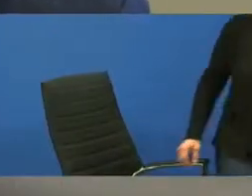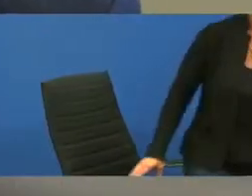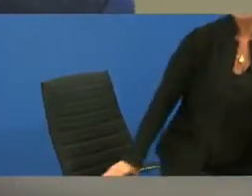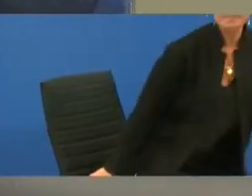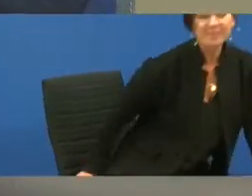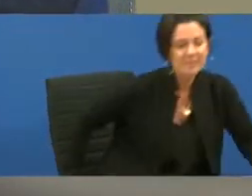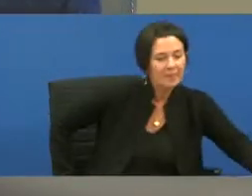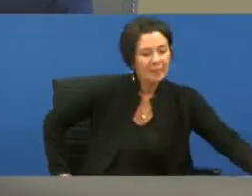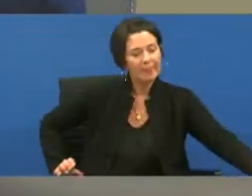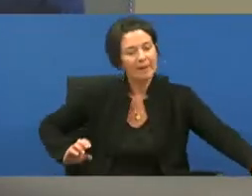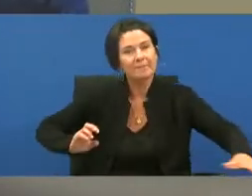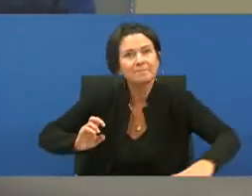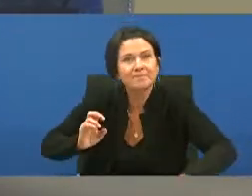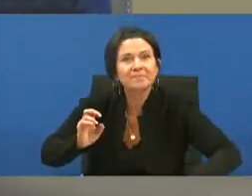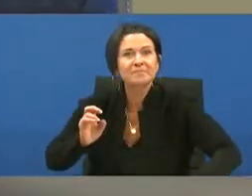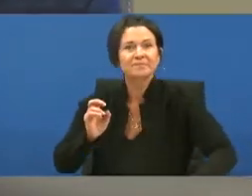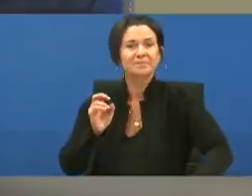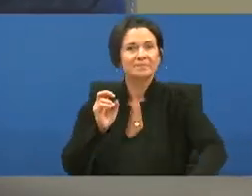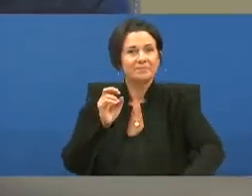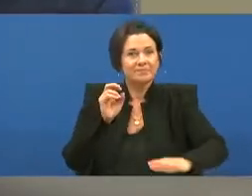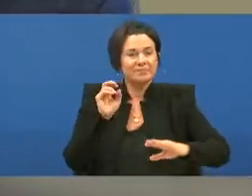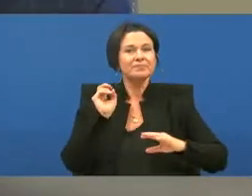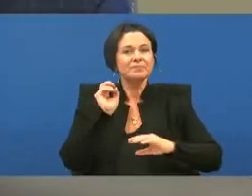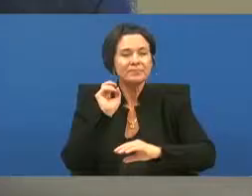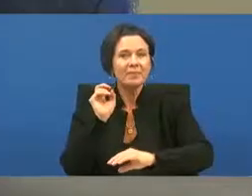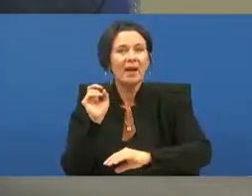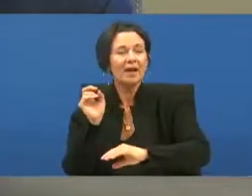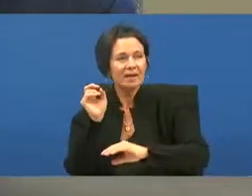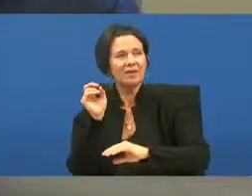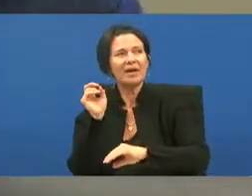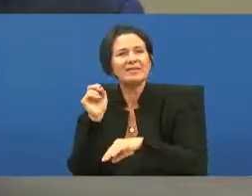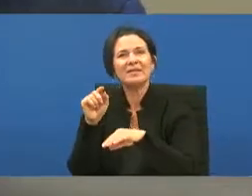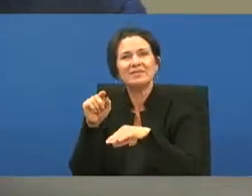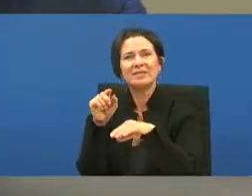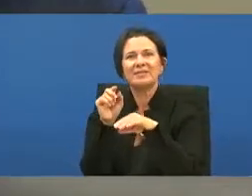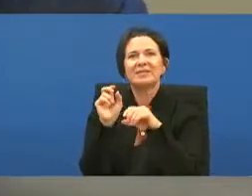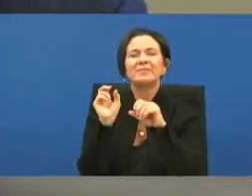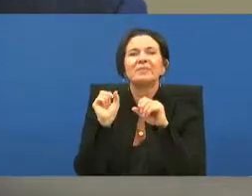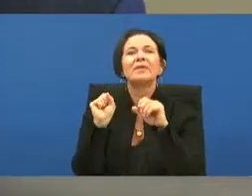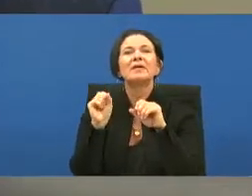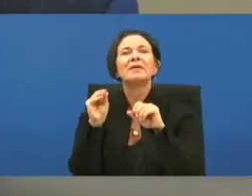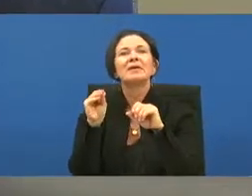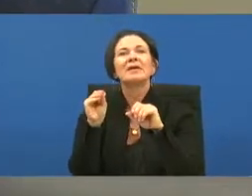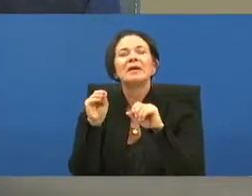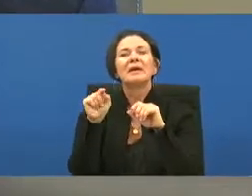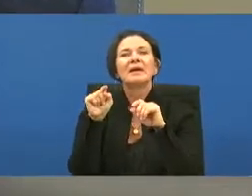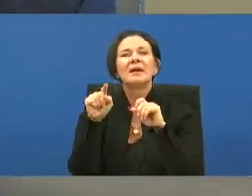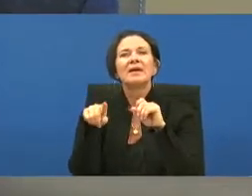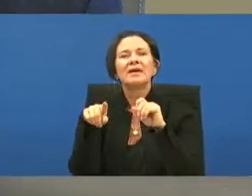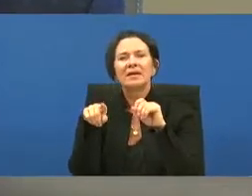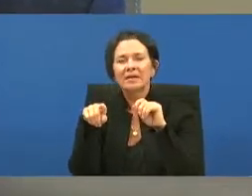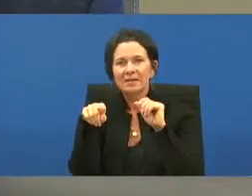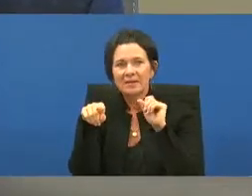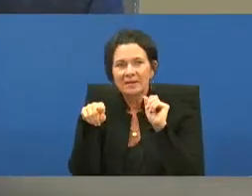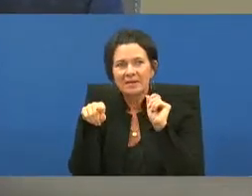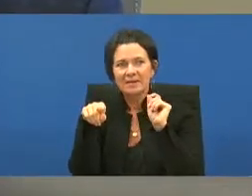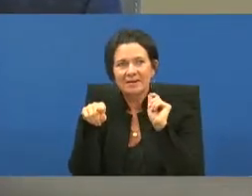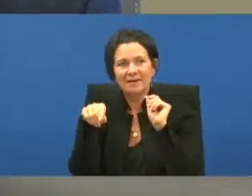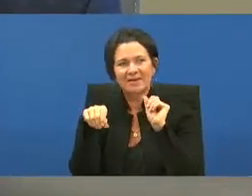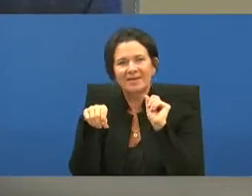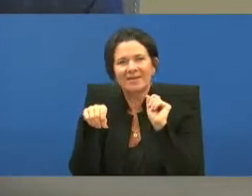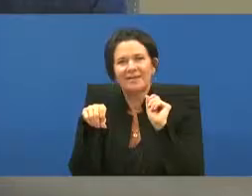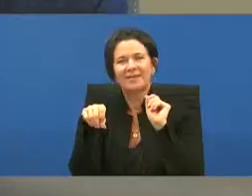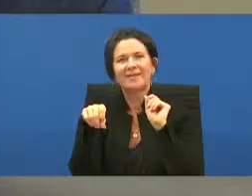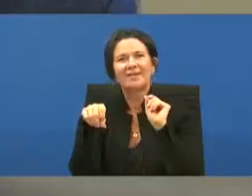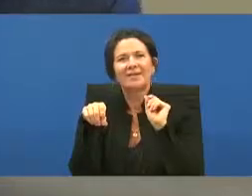of it as well. I think y'all know how I feel about everything from the beginning of this process, from the non-compete with no